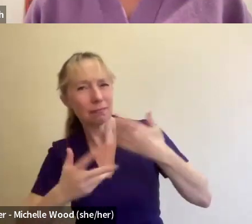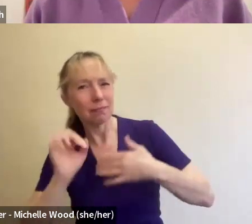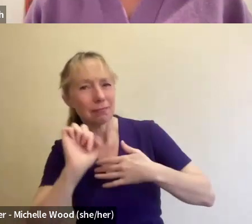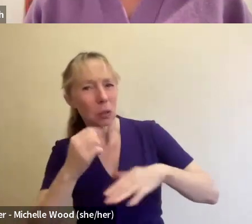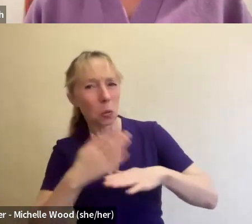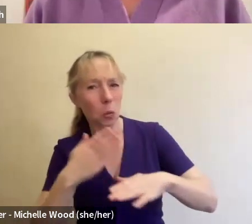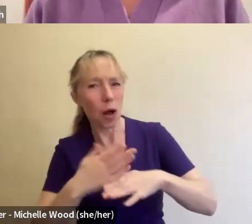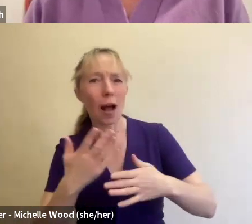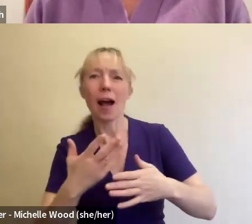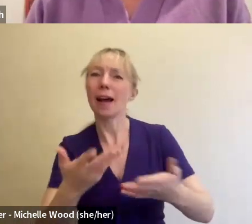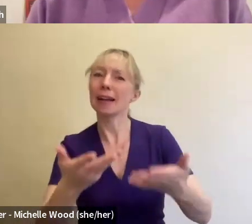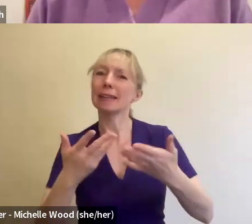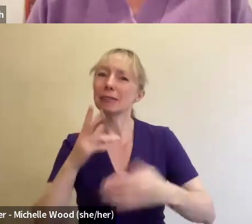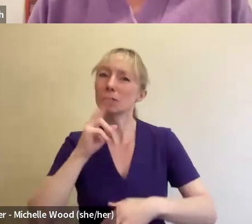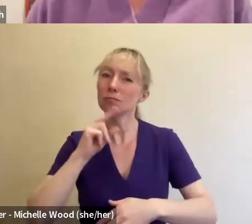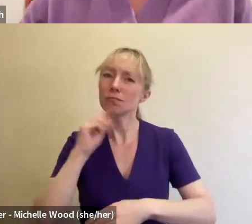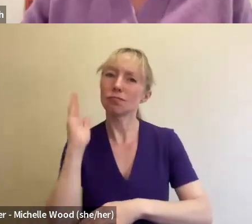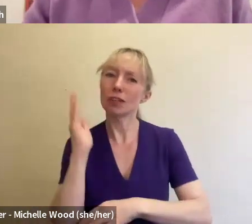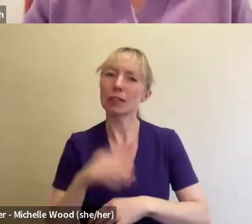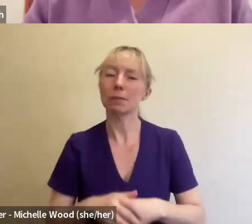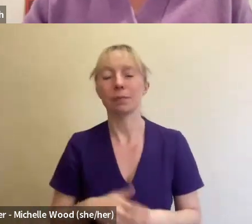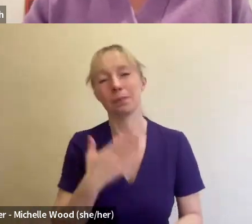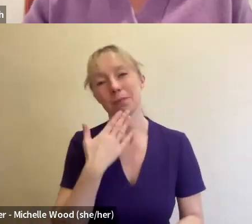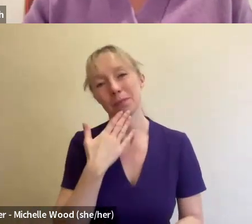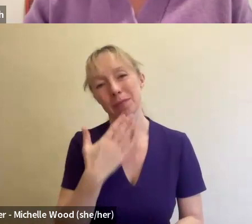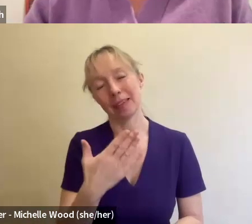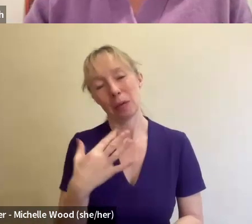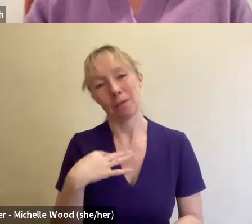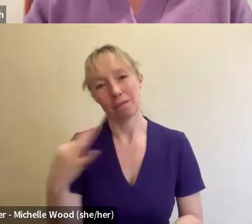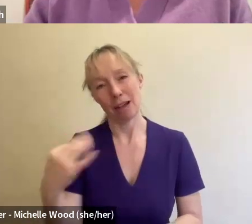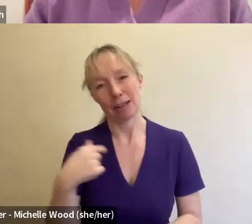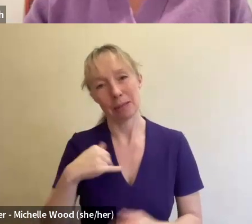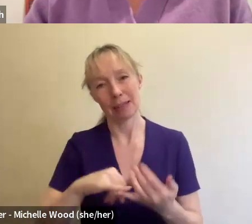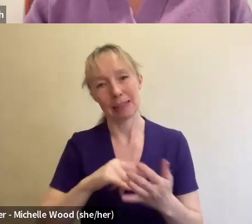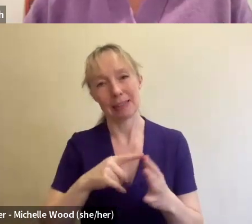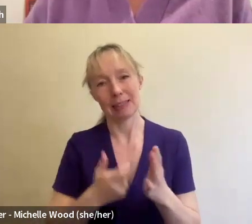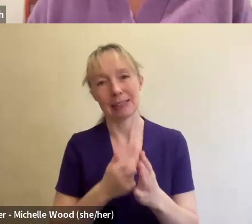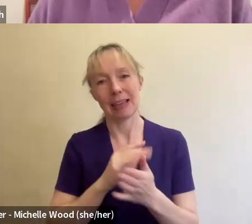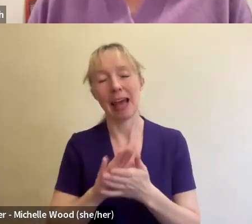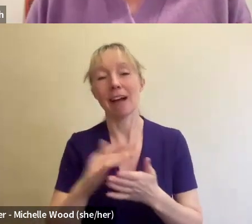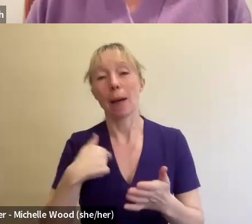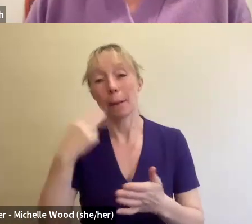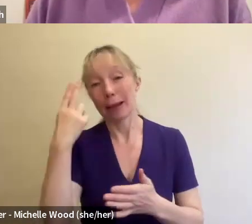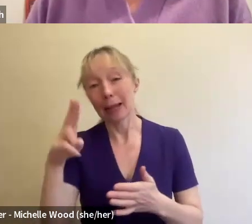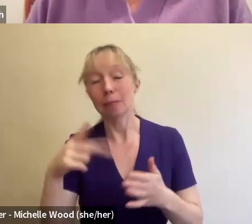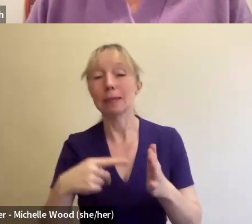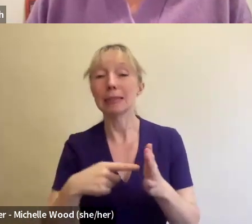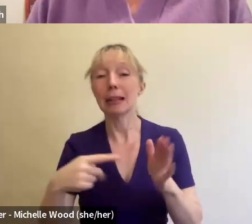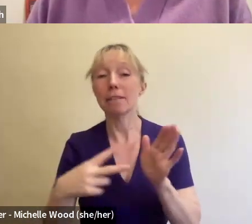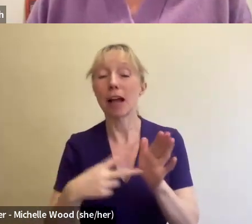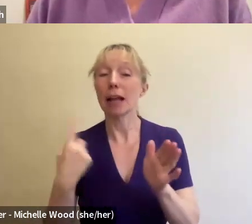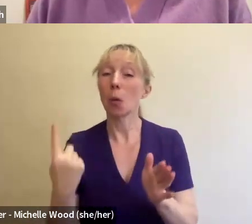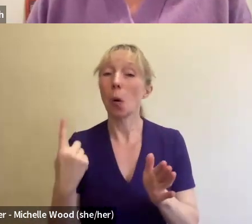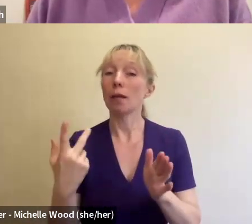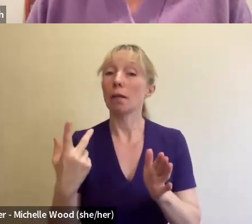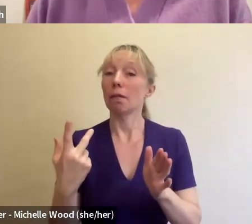work and give us your reading? Thank you for inviting me, Sarah. My name is Thila Varghese. I am one of the contributors